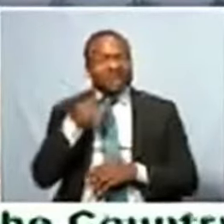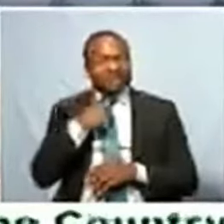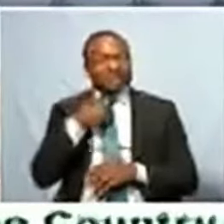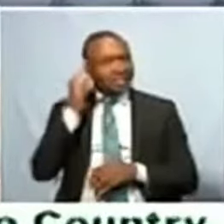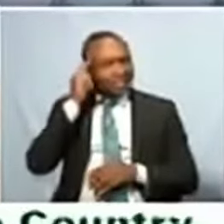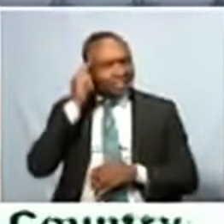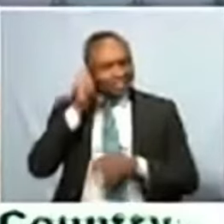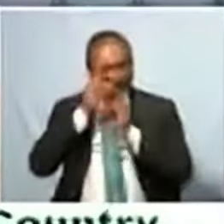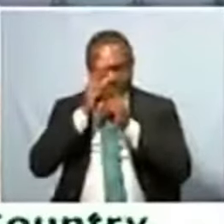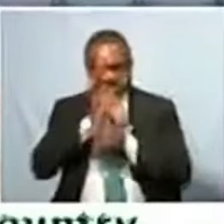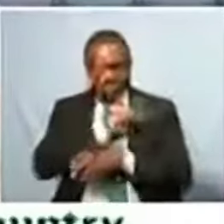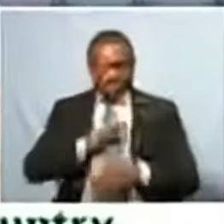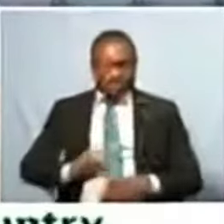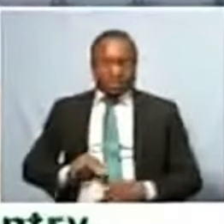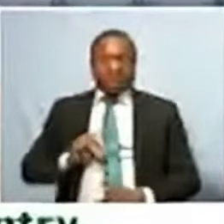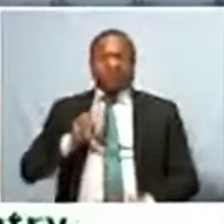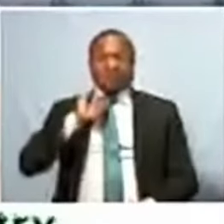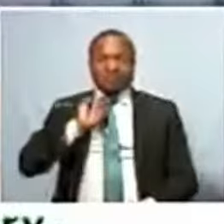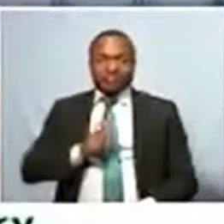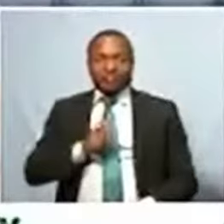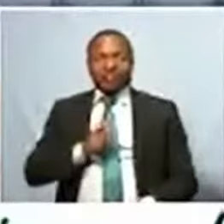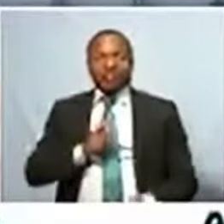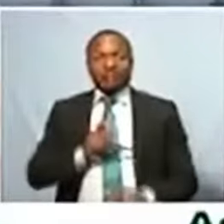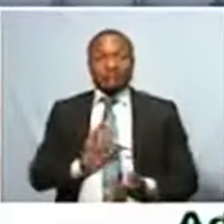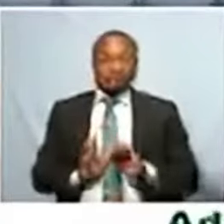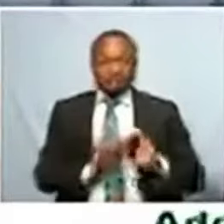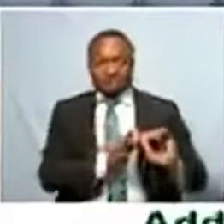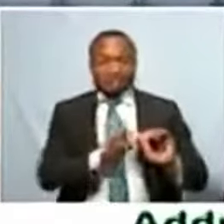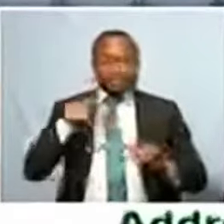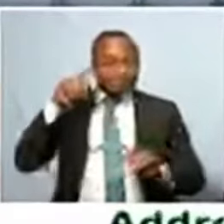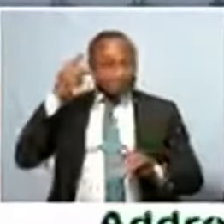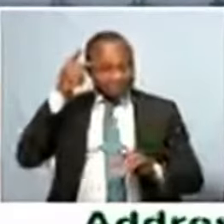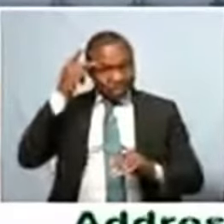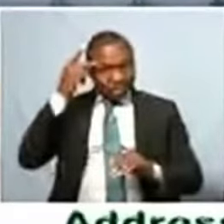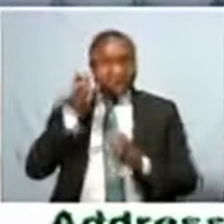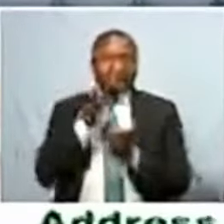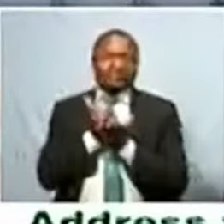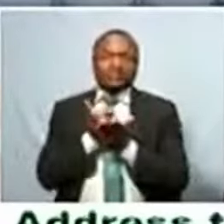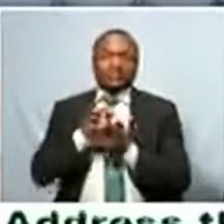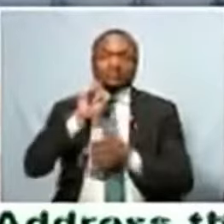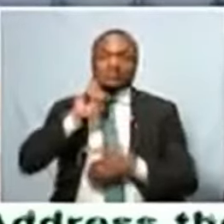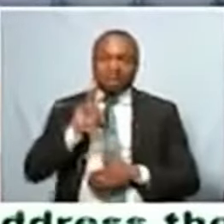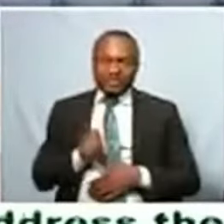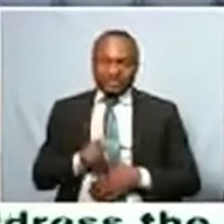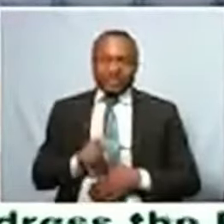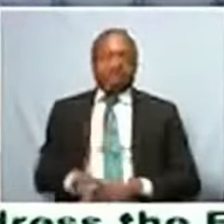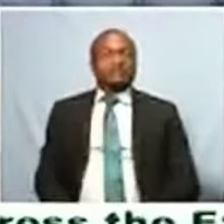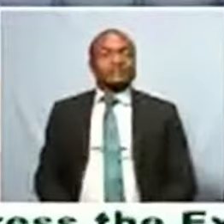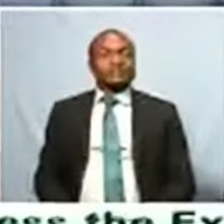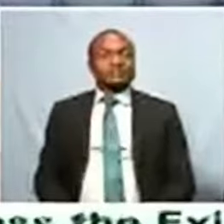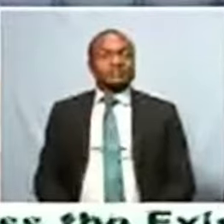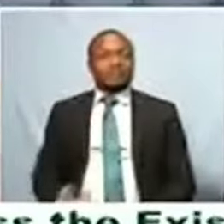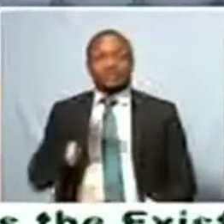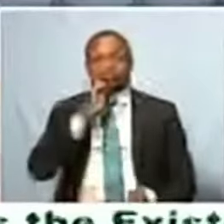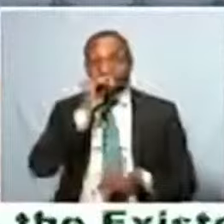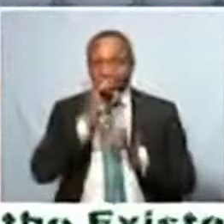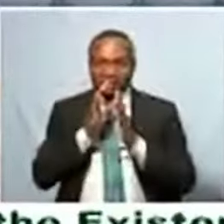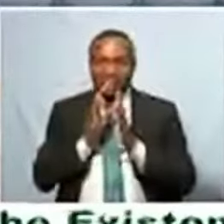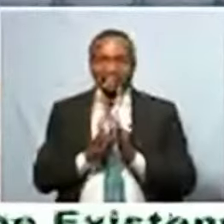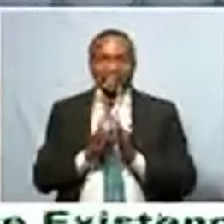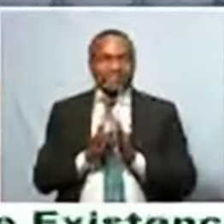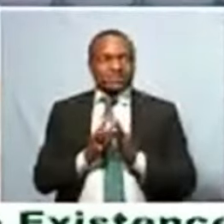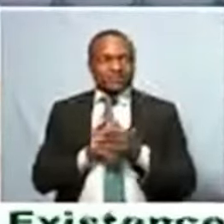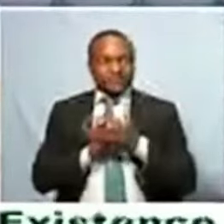as honorable members, we need to move away from moving political motions. And we should be able, you know, Madam Speaker,